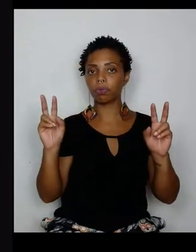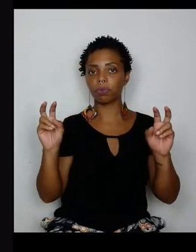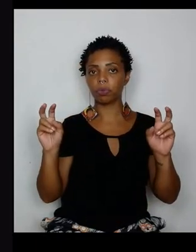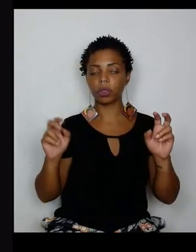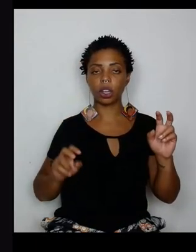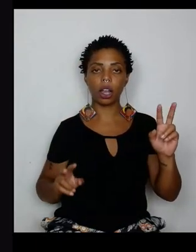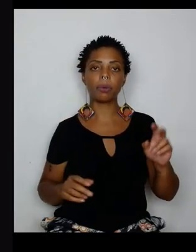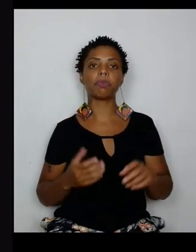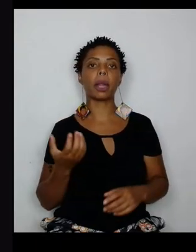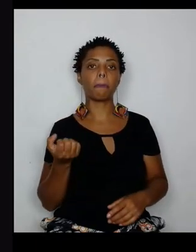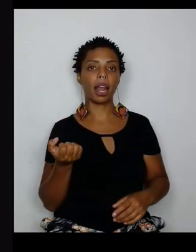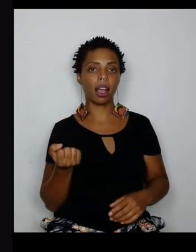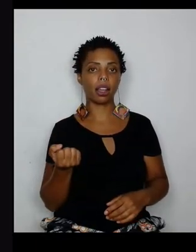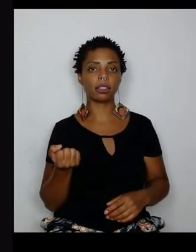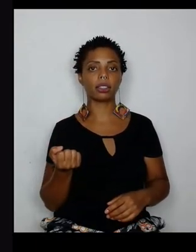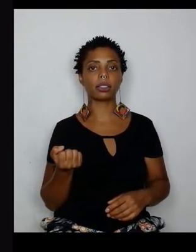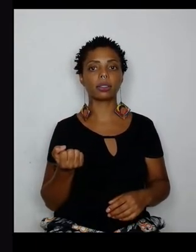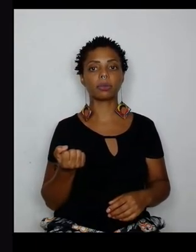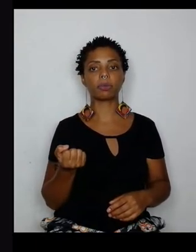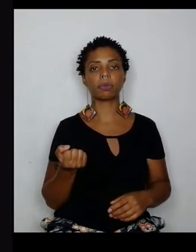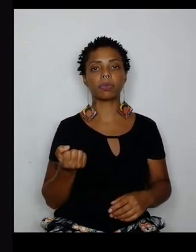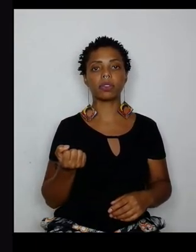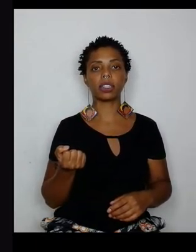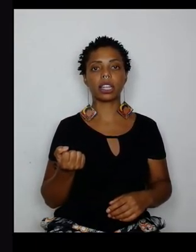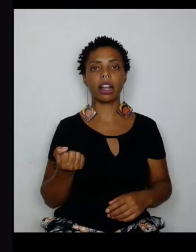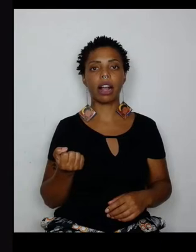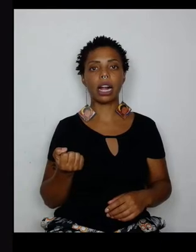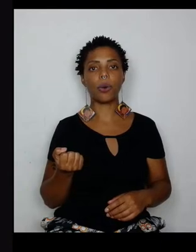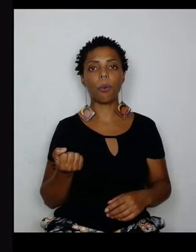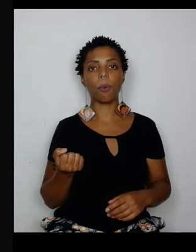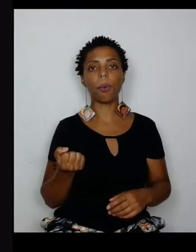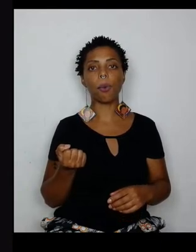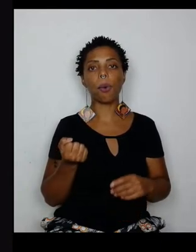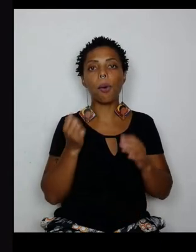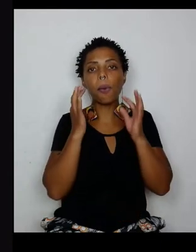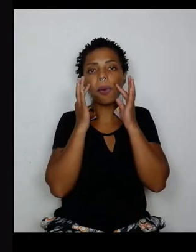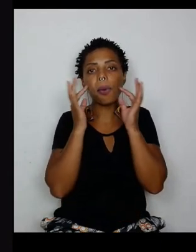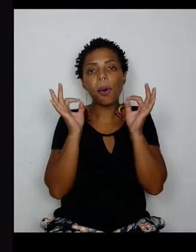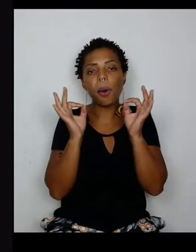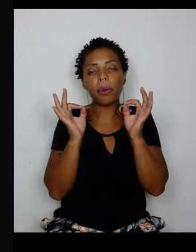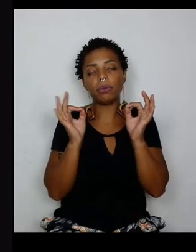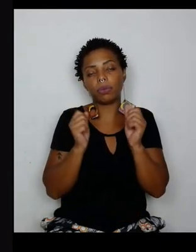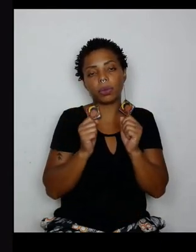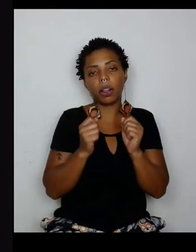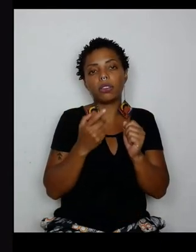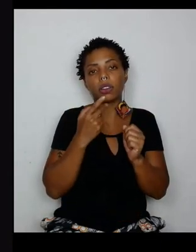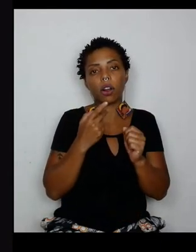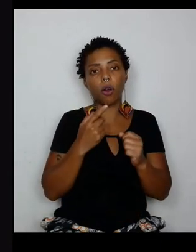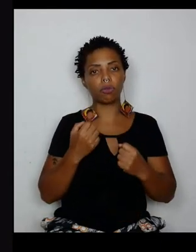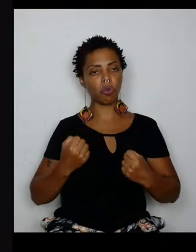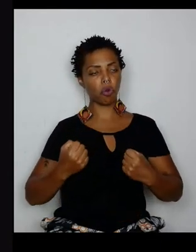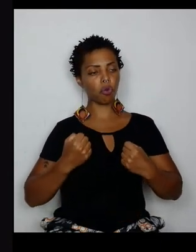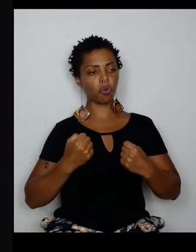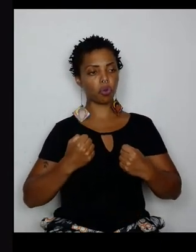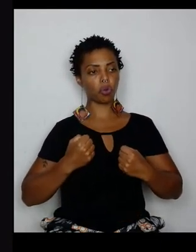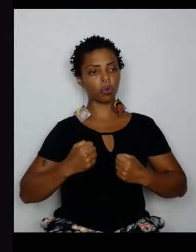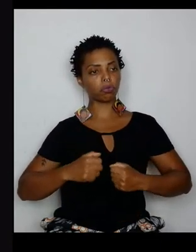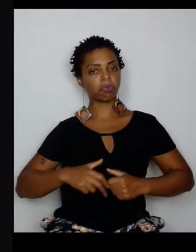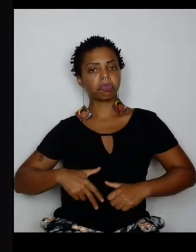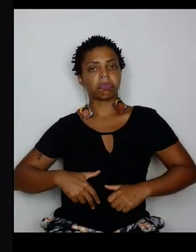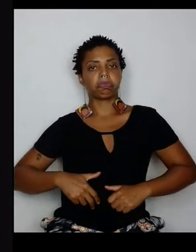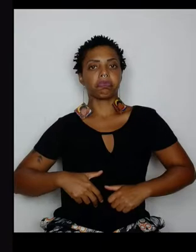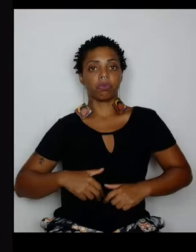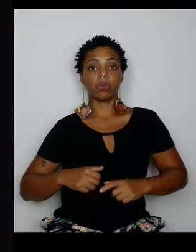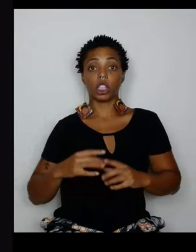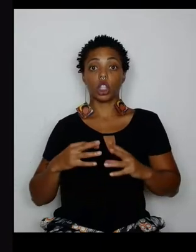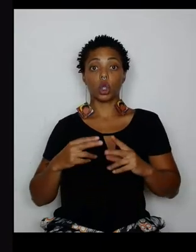and a very graceful shape well-formed robust they all came naked their skin